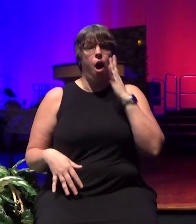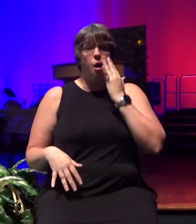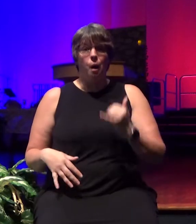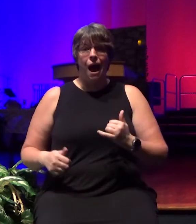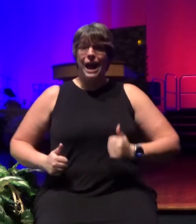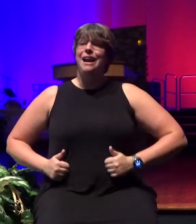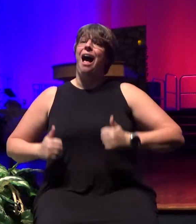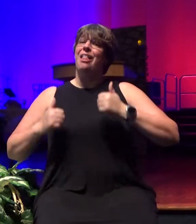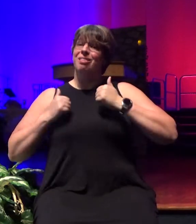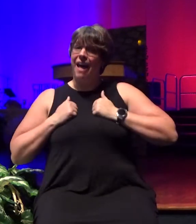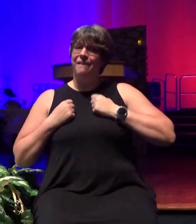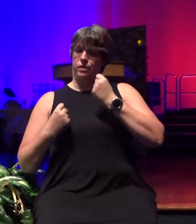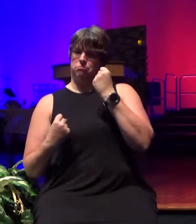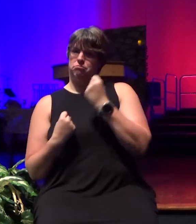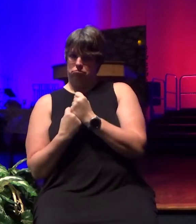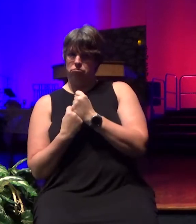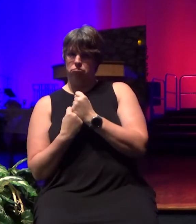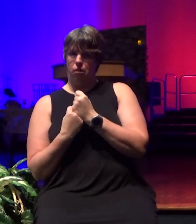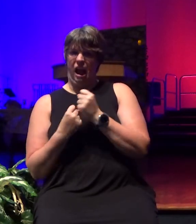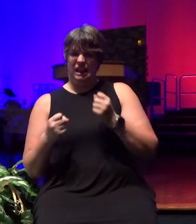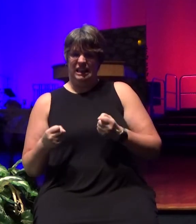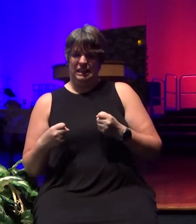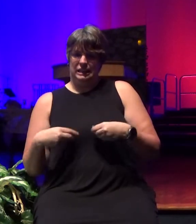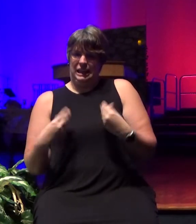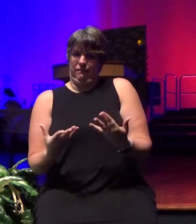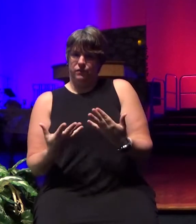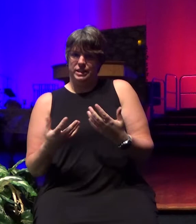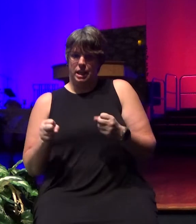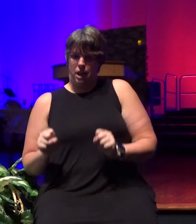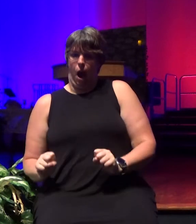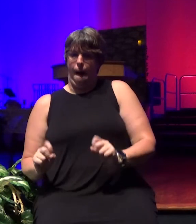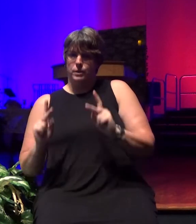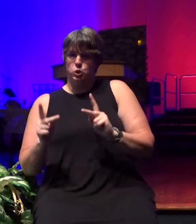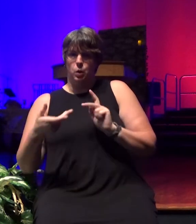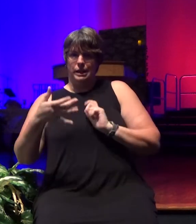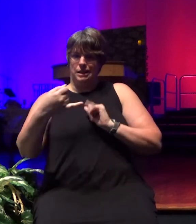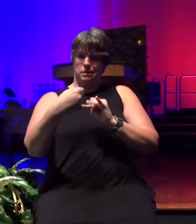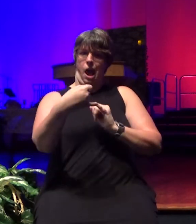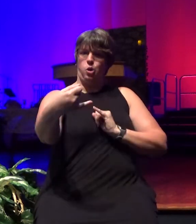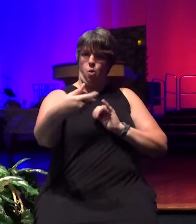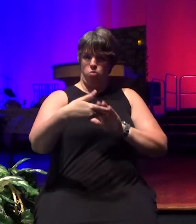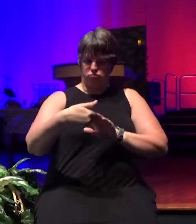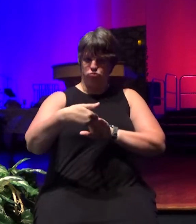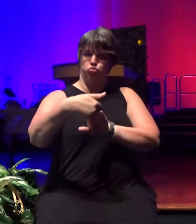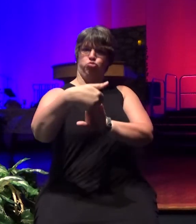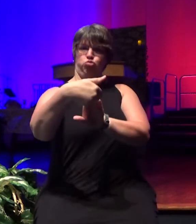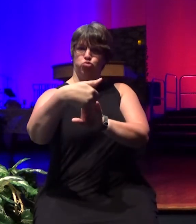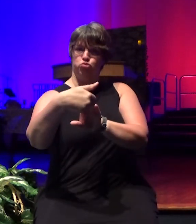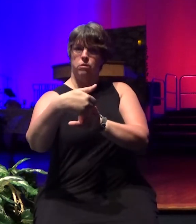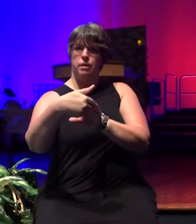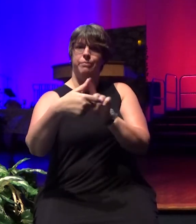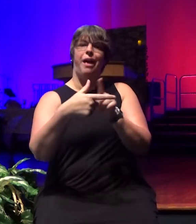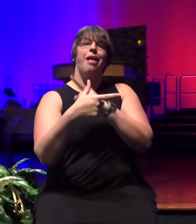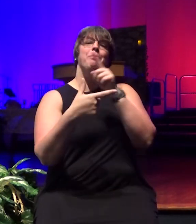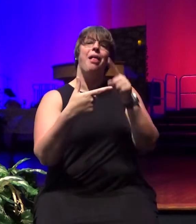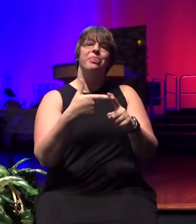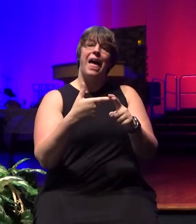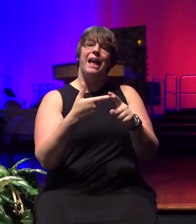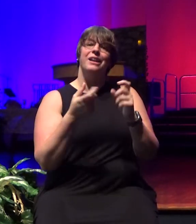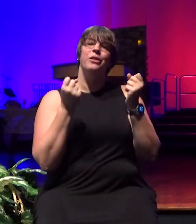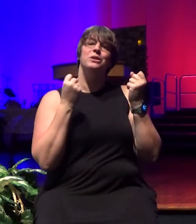us opportunities to be elevated, to be empowered in this life. And there also become many times when